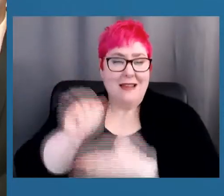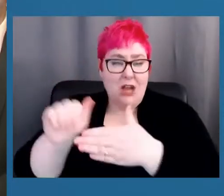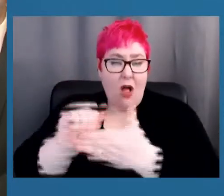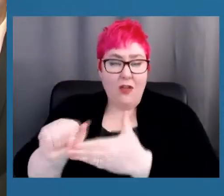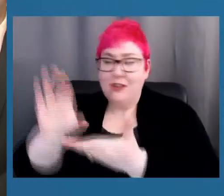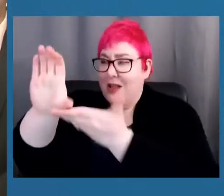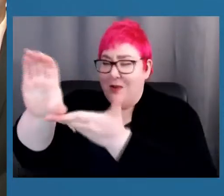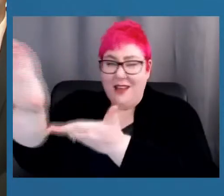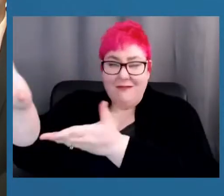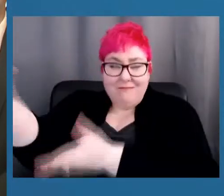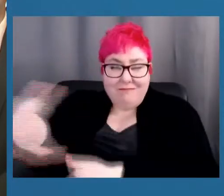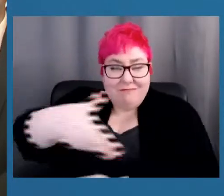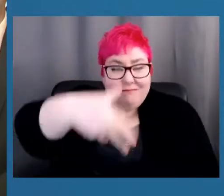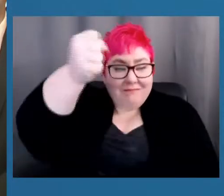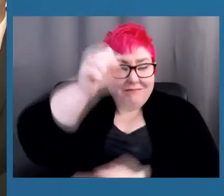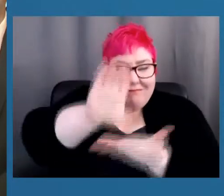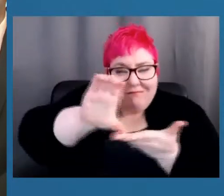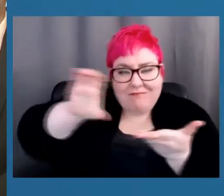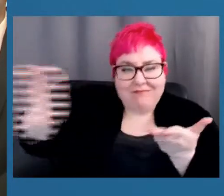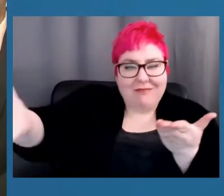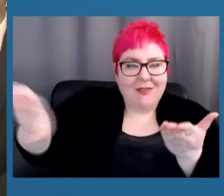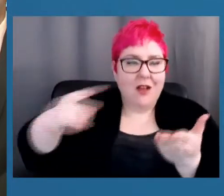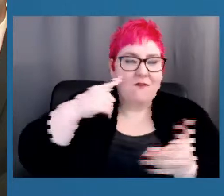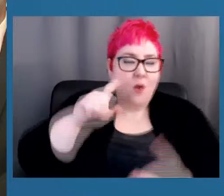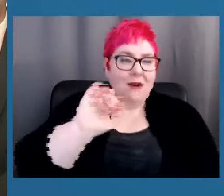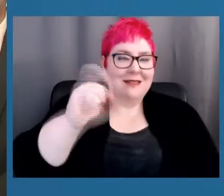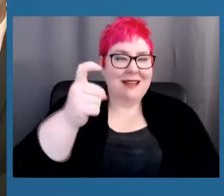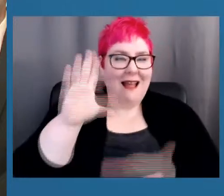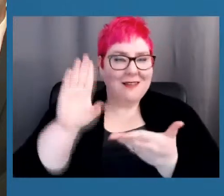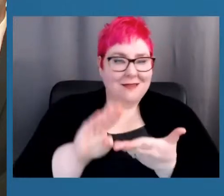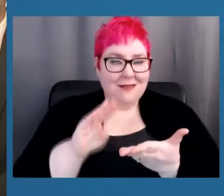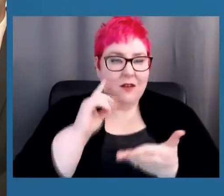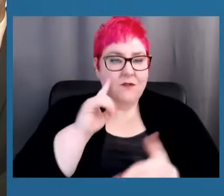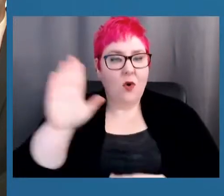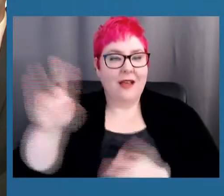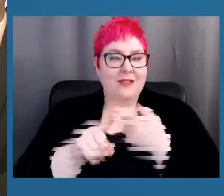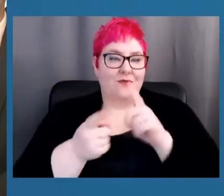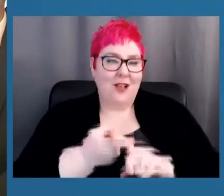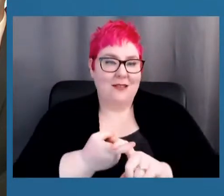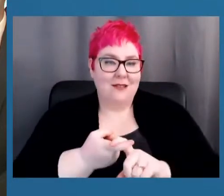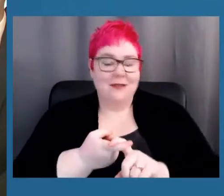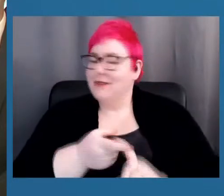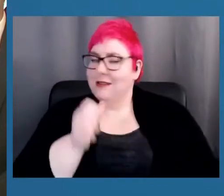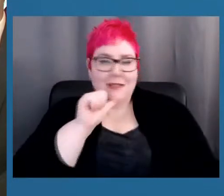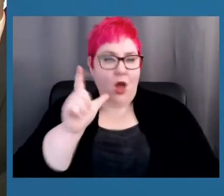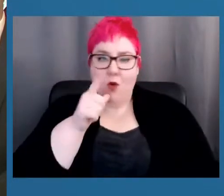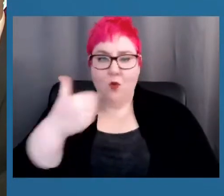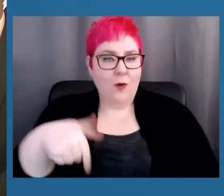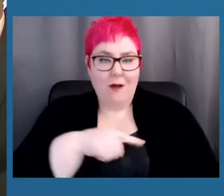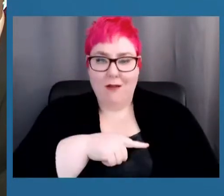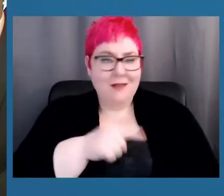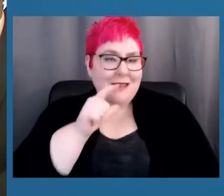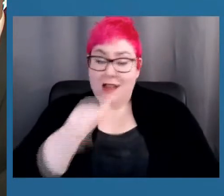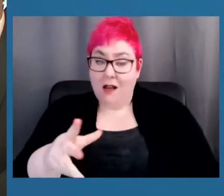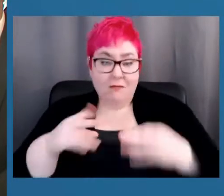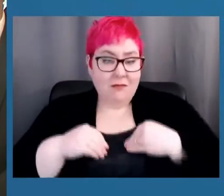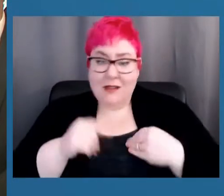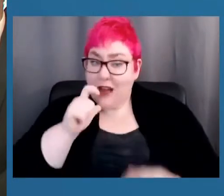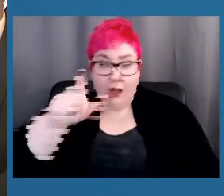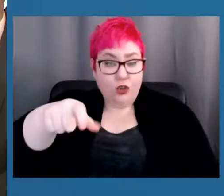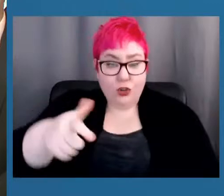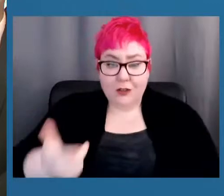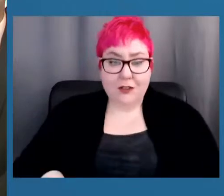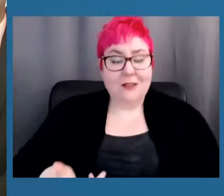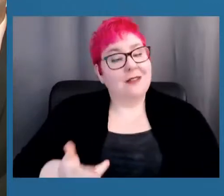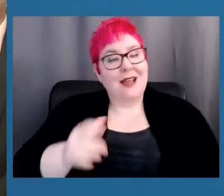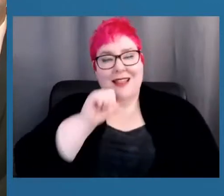a tax cut to some of Donald Trump's friends. That's not who we are. That's not who we should be. And I don't believe that's who the